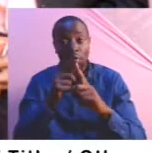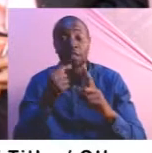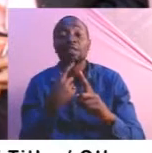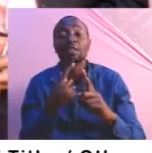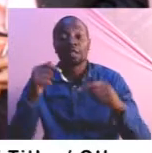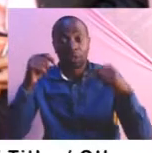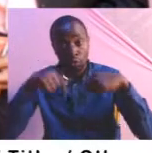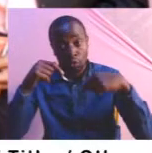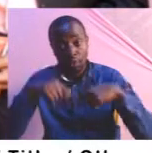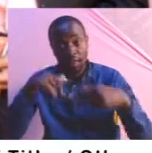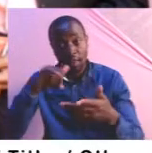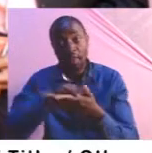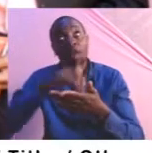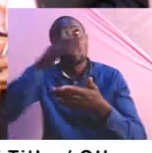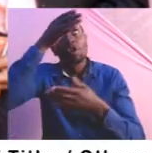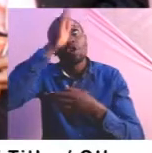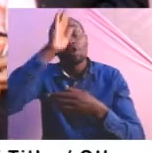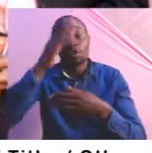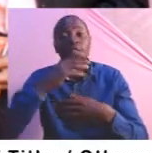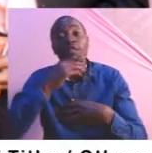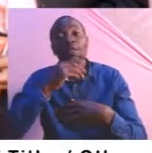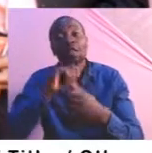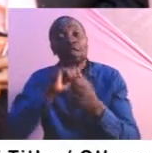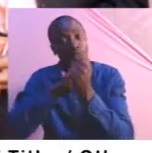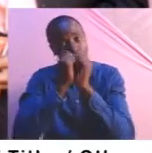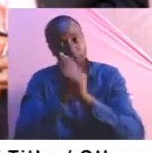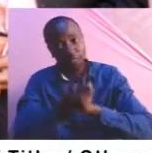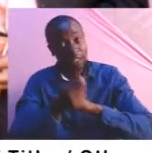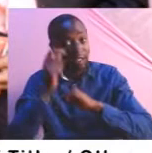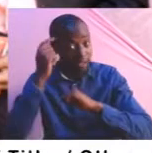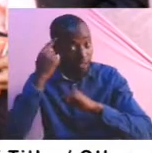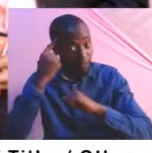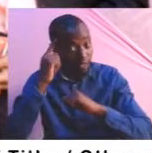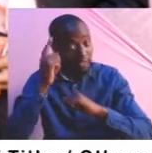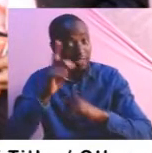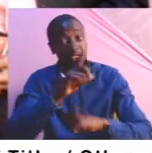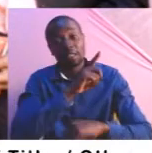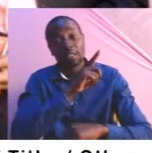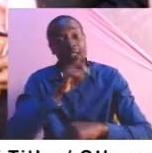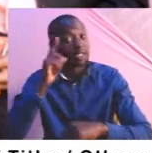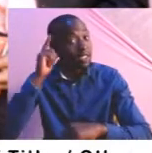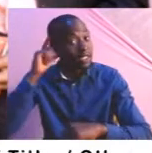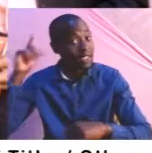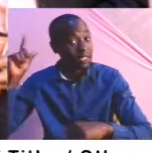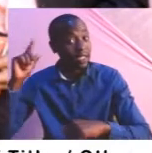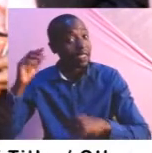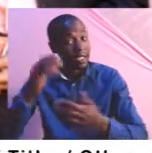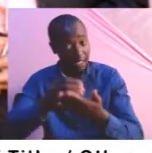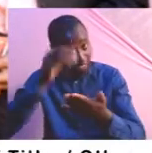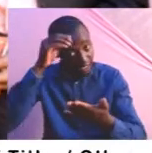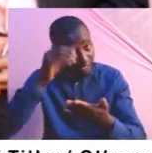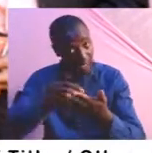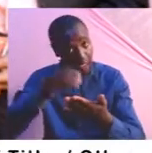that God is not a man that he should change his mind. That we listen and we learn to act on the word of God